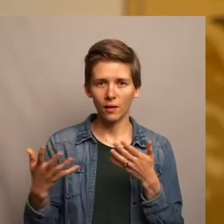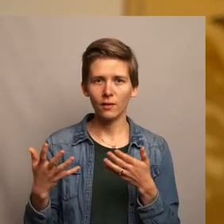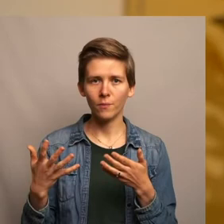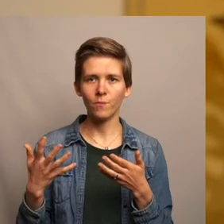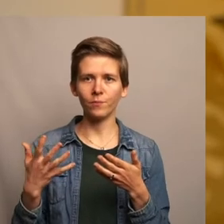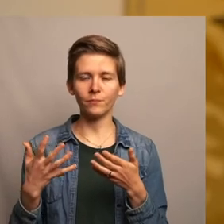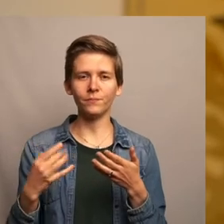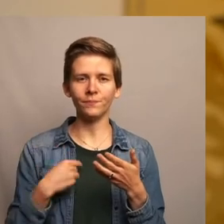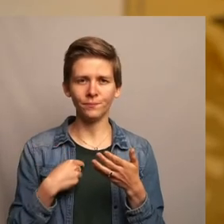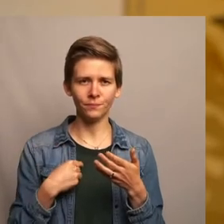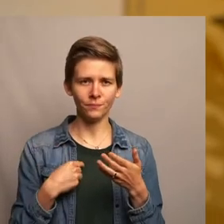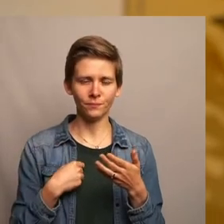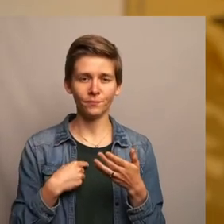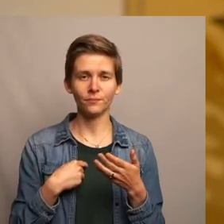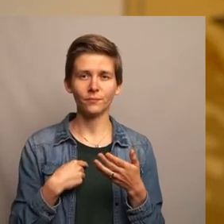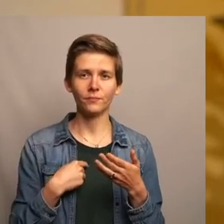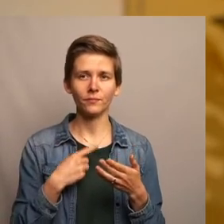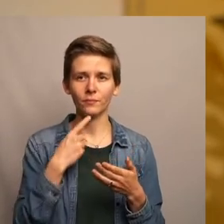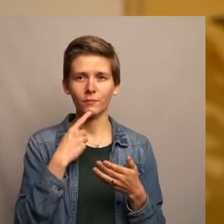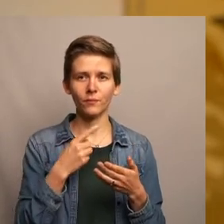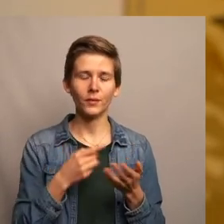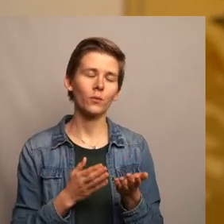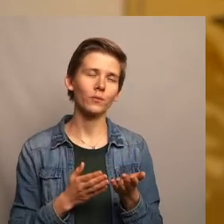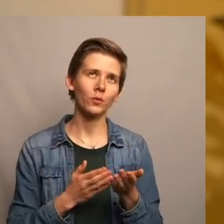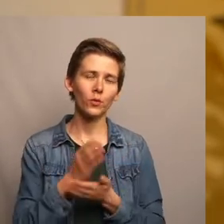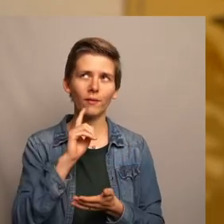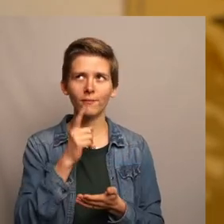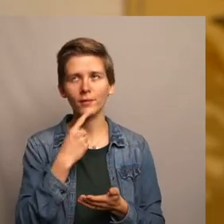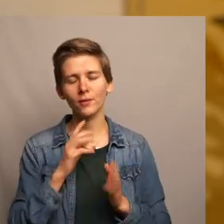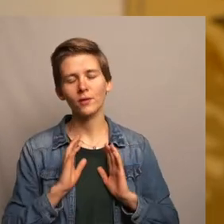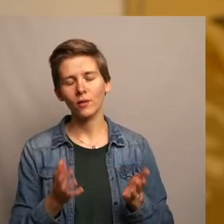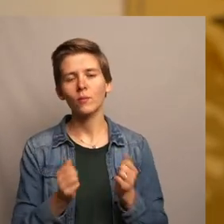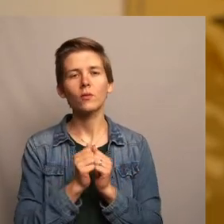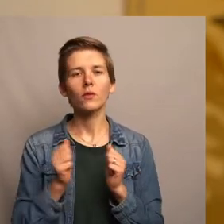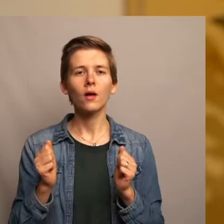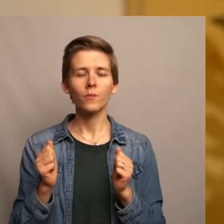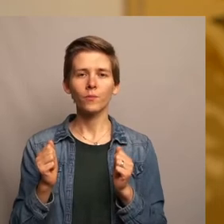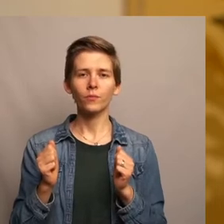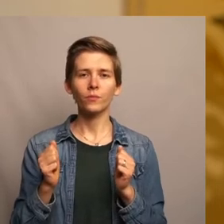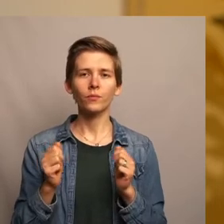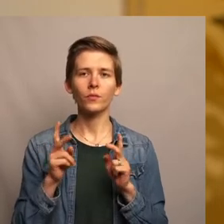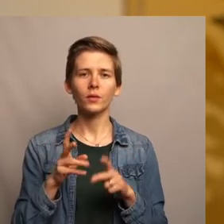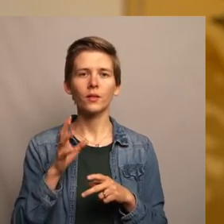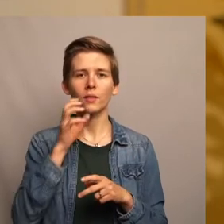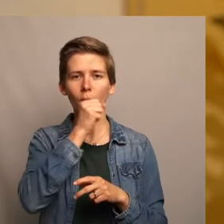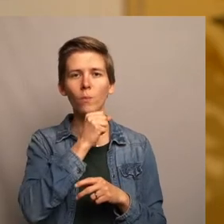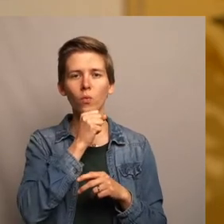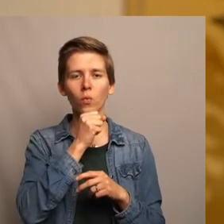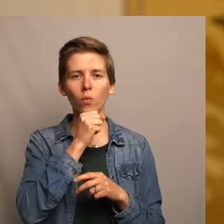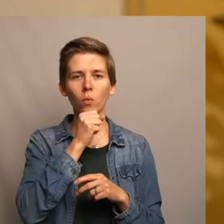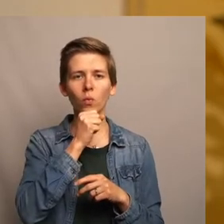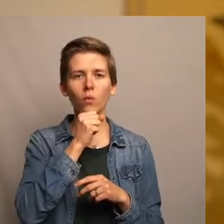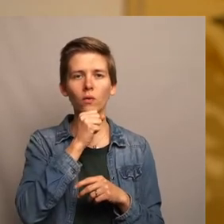I would say, not to give you a straight answer, but like I would say it's also a taboo, even though you know